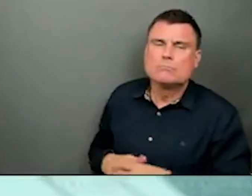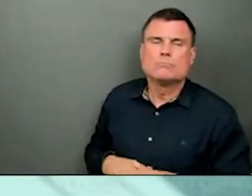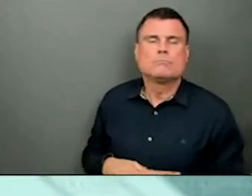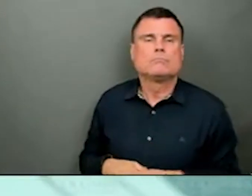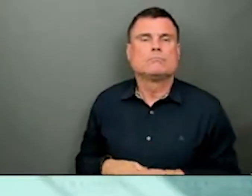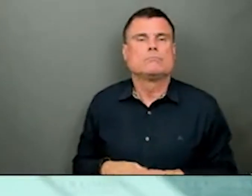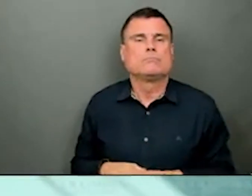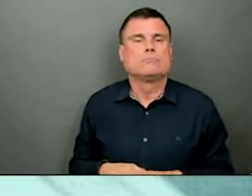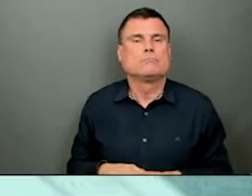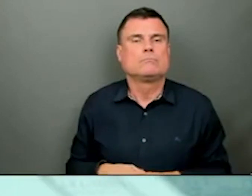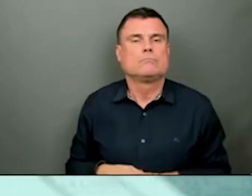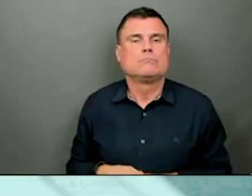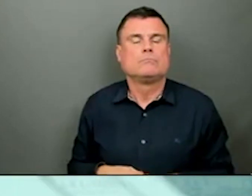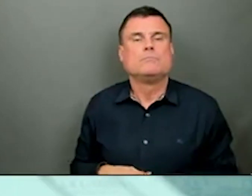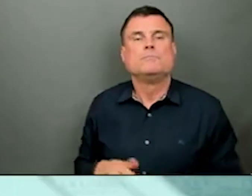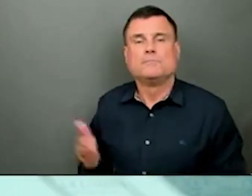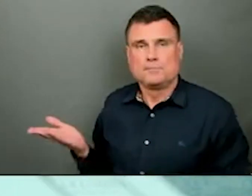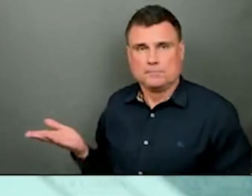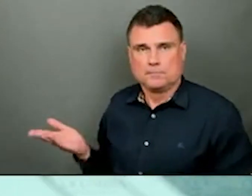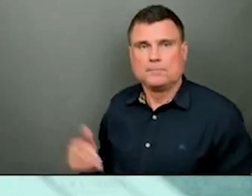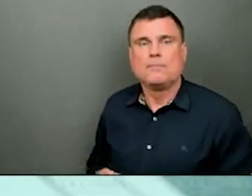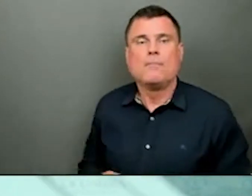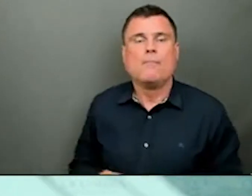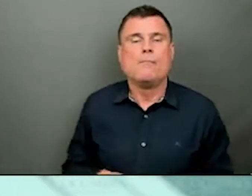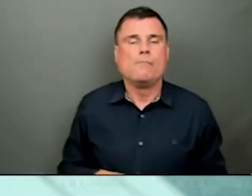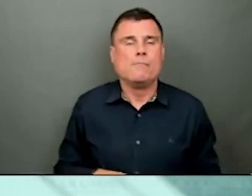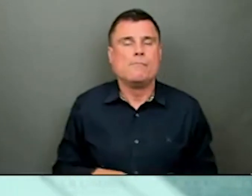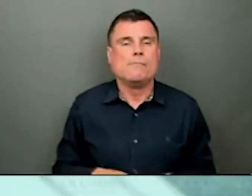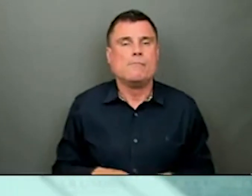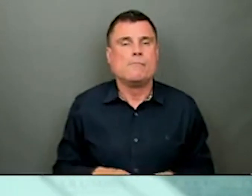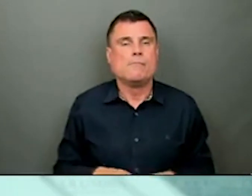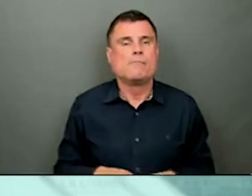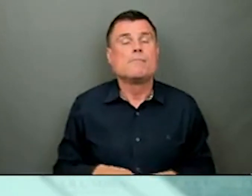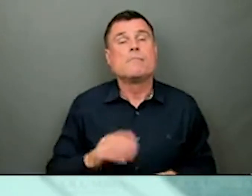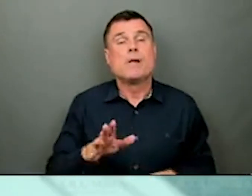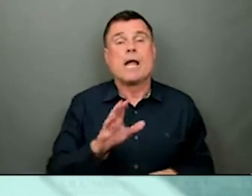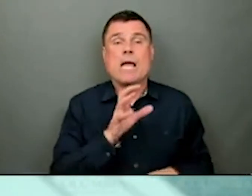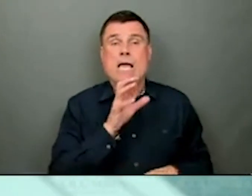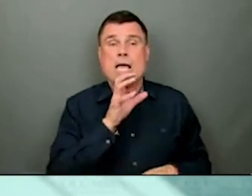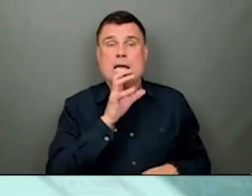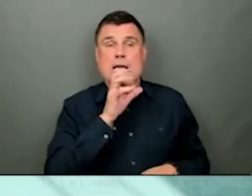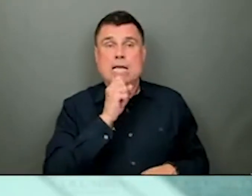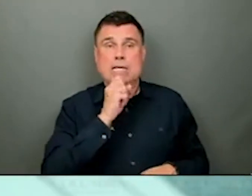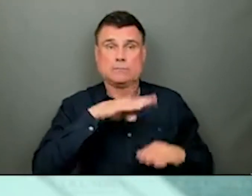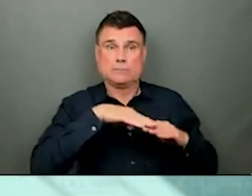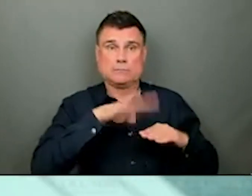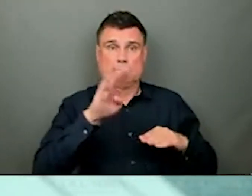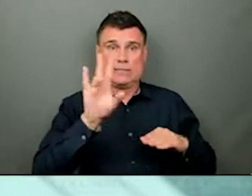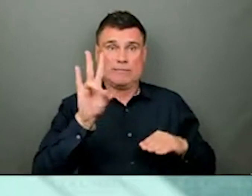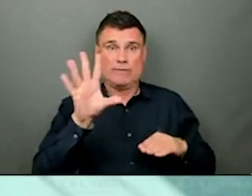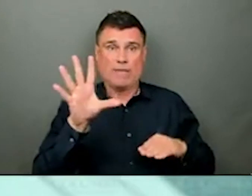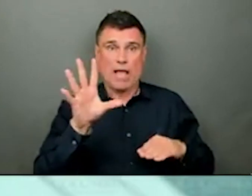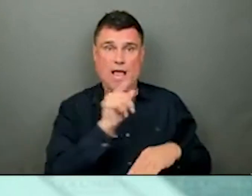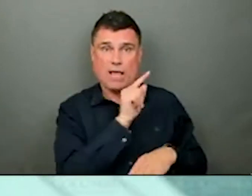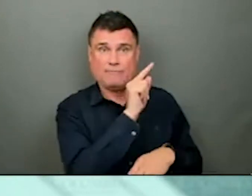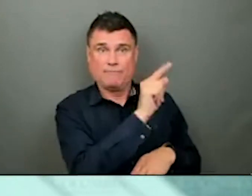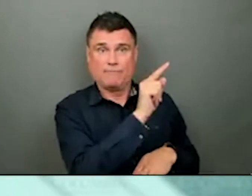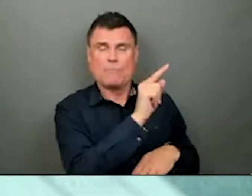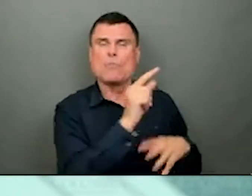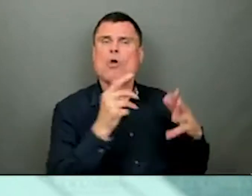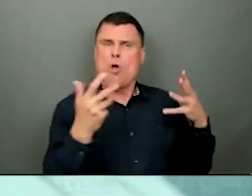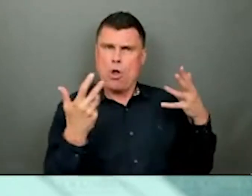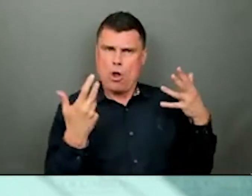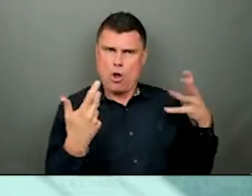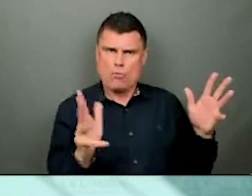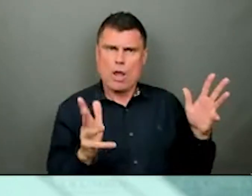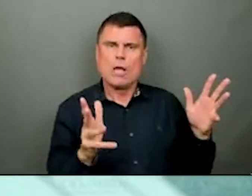both close to 85%. We've obviously done a good job registering and vaccinating people in those categories. Now